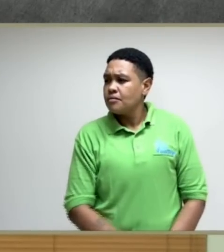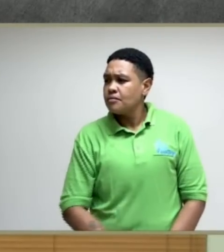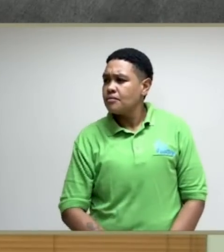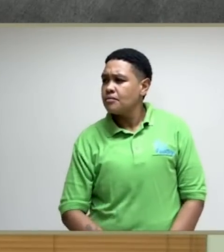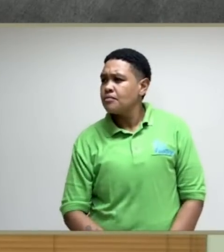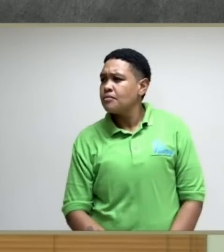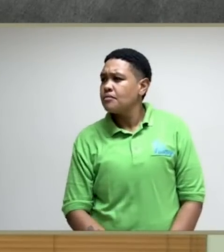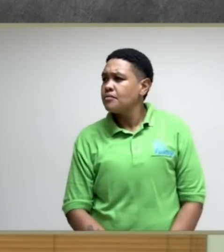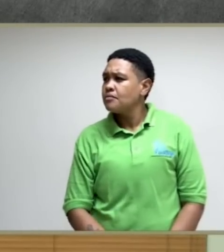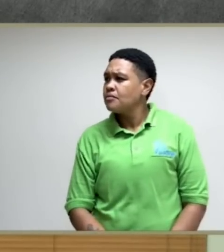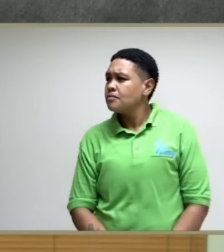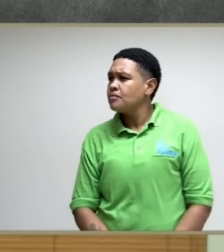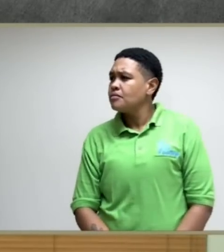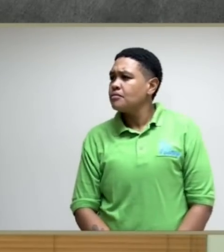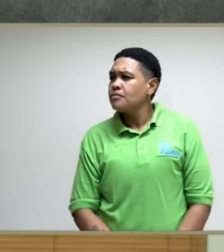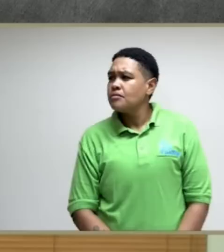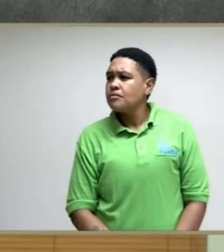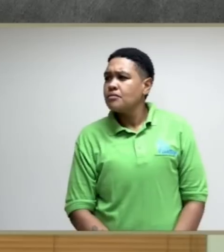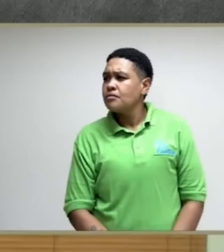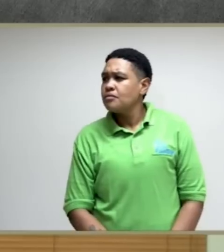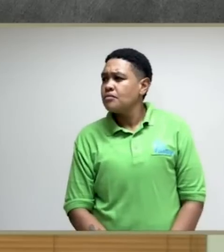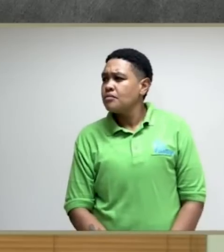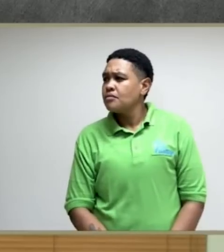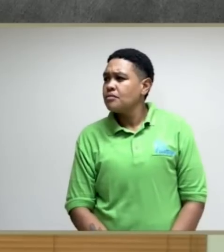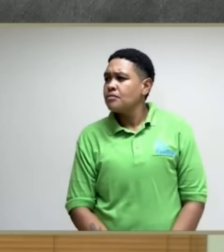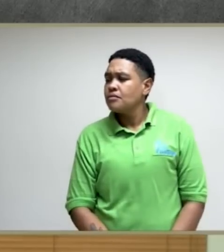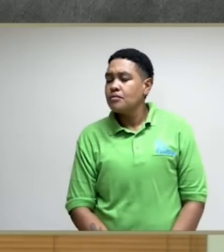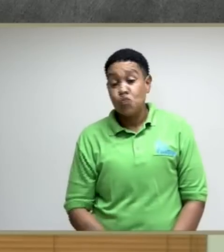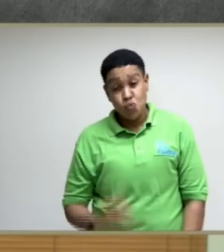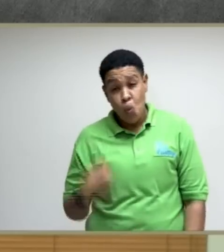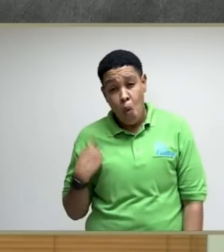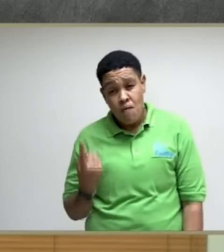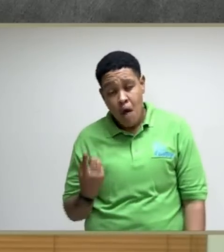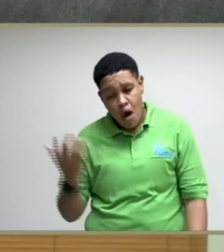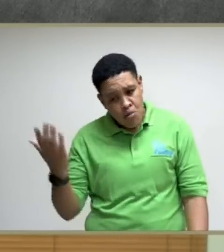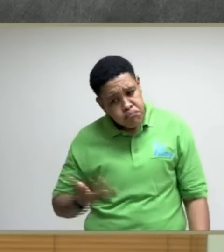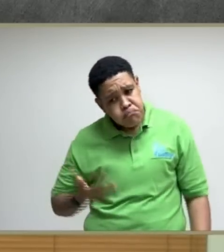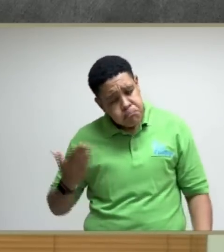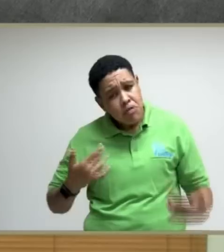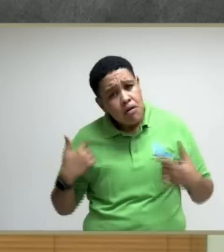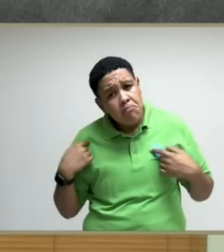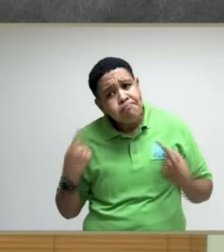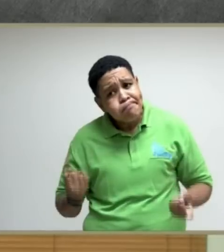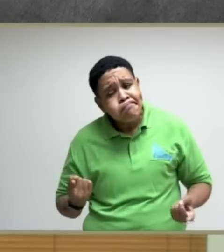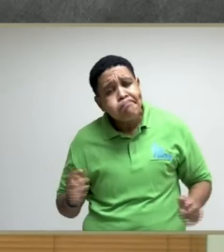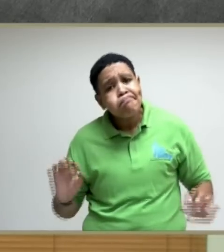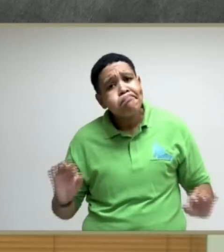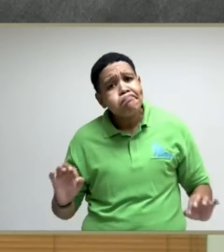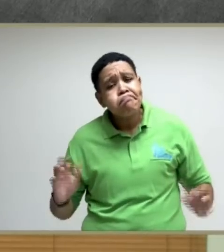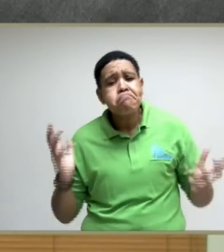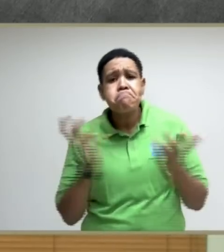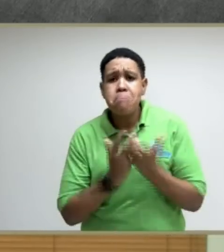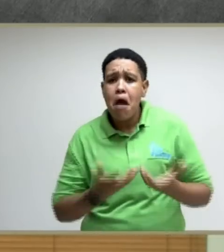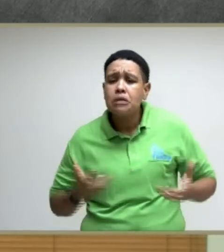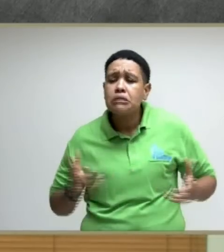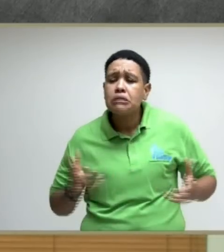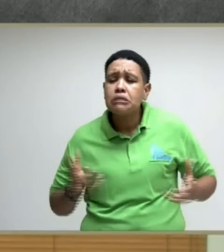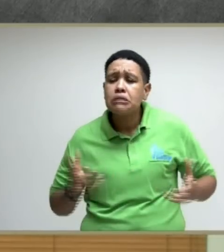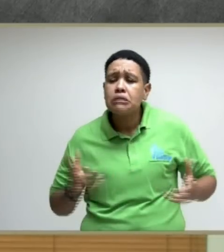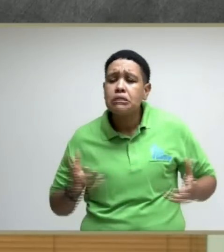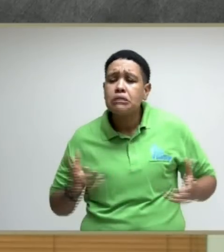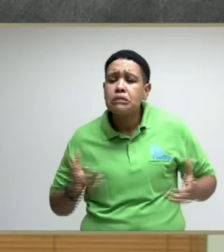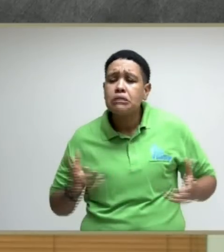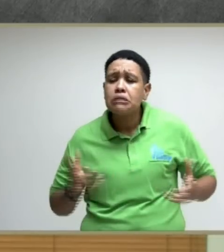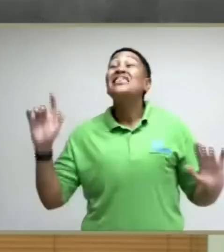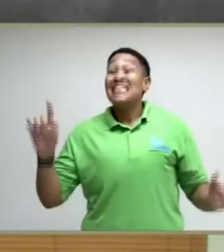supply demands. In terms of our testing capacity, we would have also anticipated that we would have been doing more testing at this